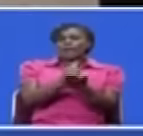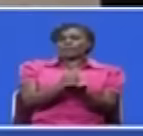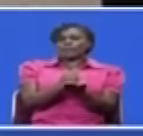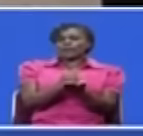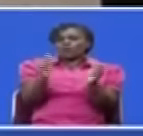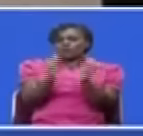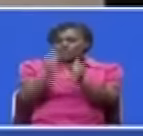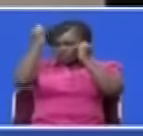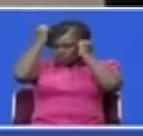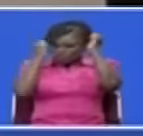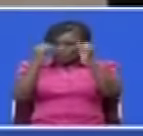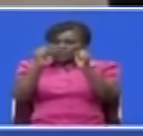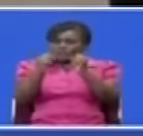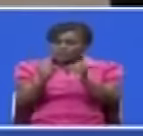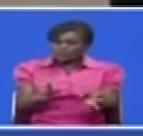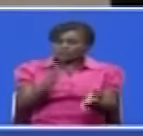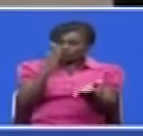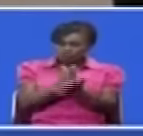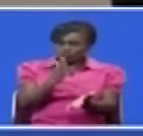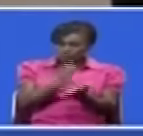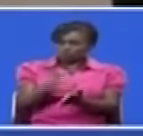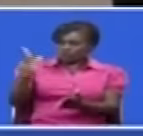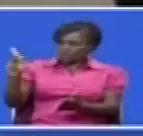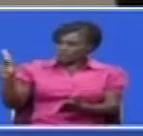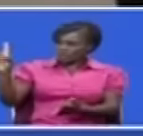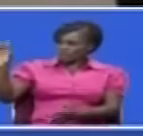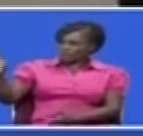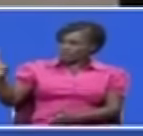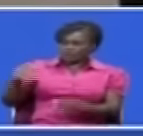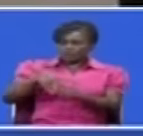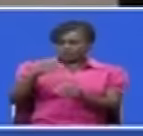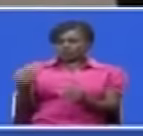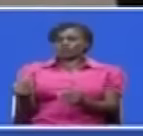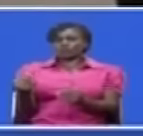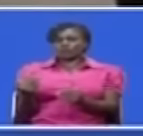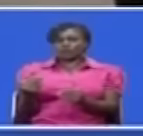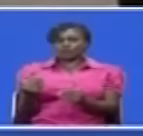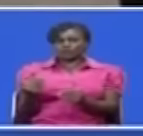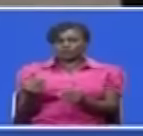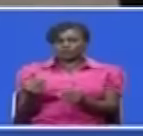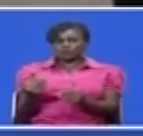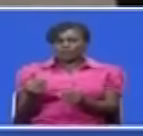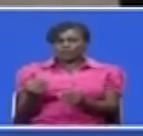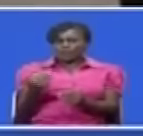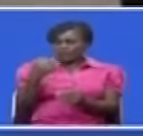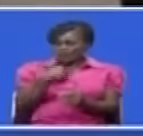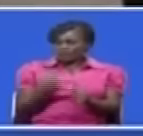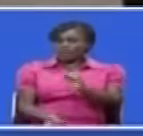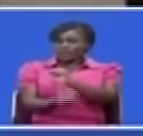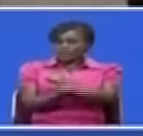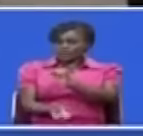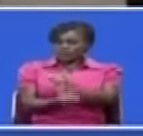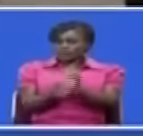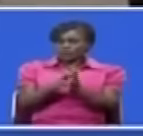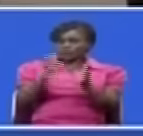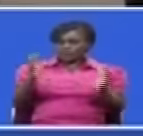it is it's calling for our troops to be withdrawn? What we're going to see really here is a very rapid escalation.